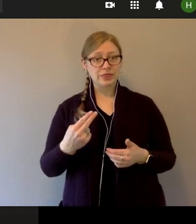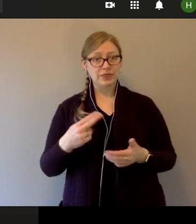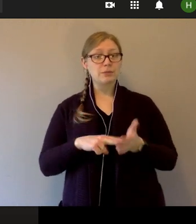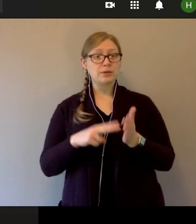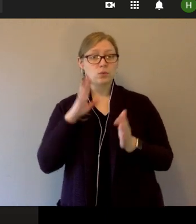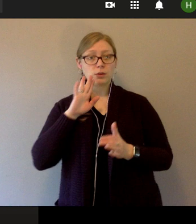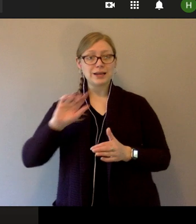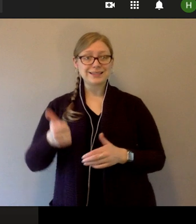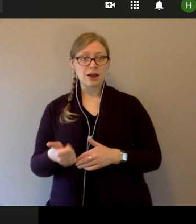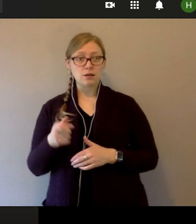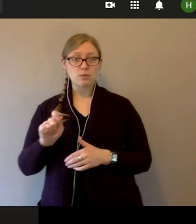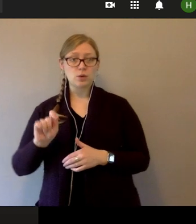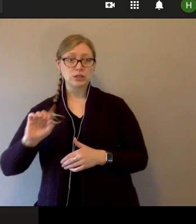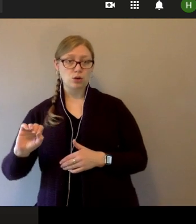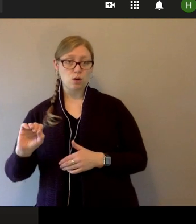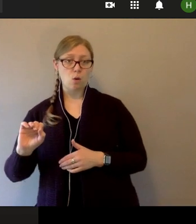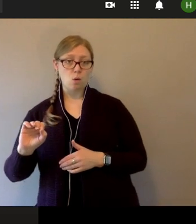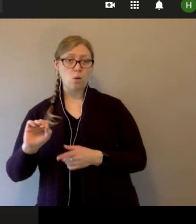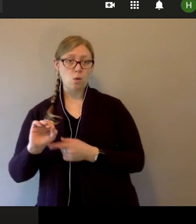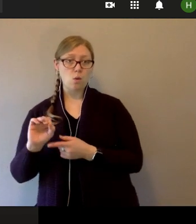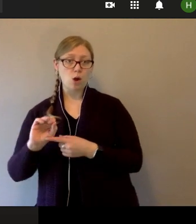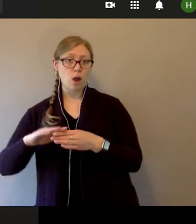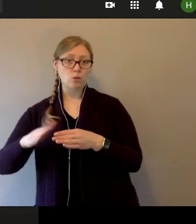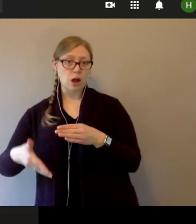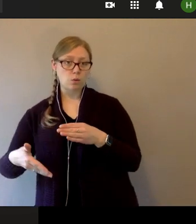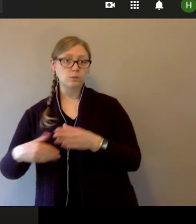10.0 is the answer.